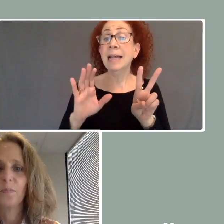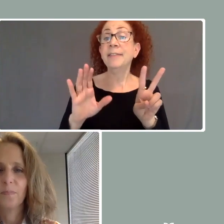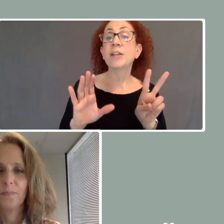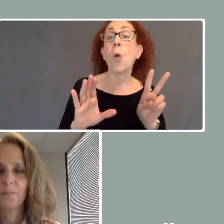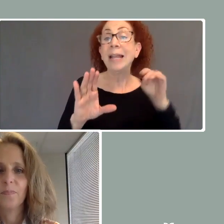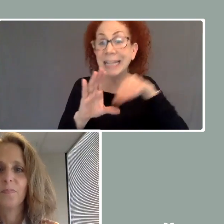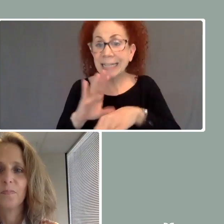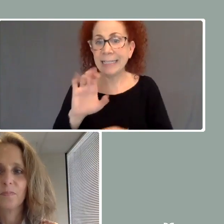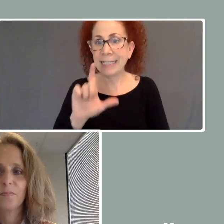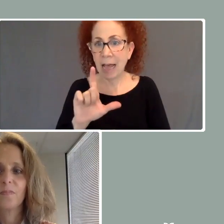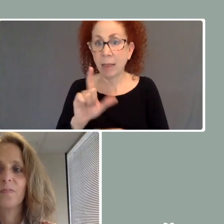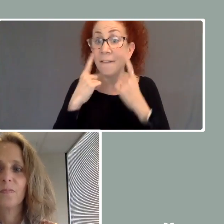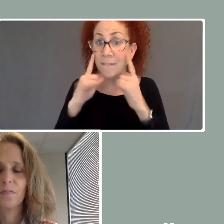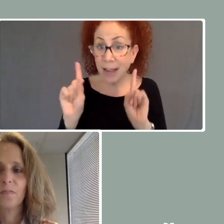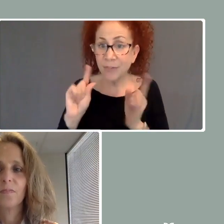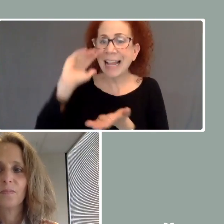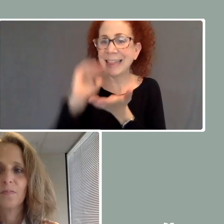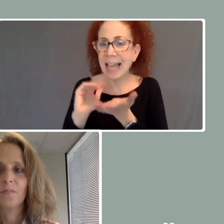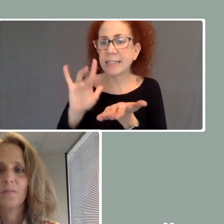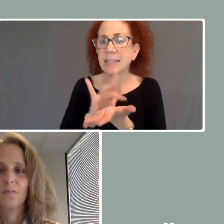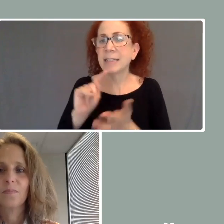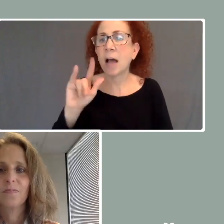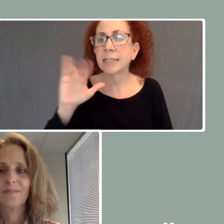it's efficacious and less toxic.